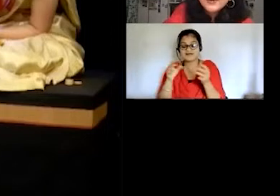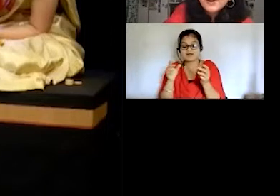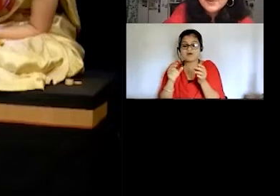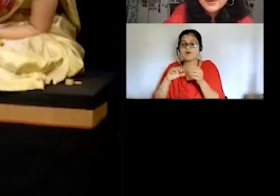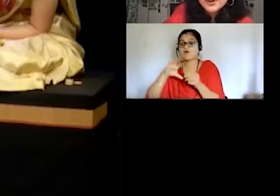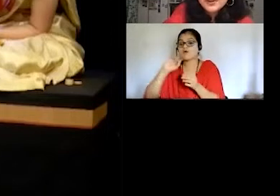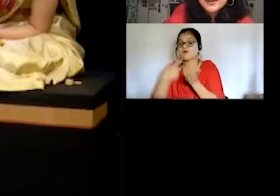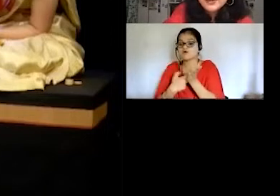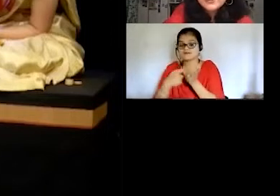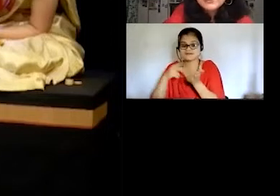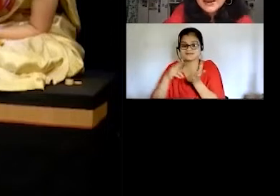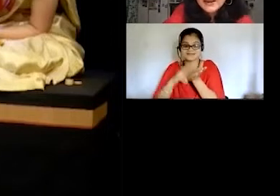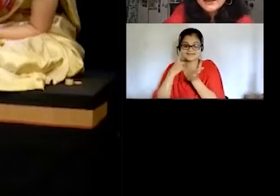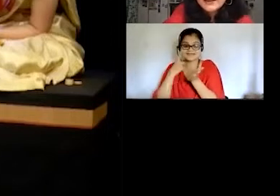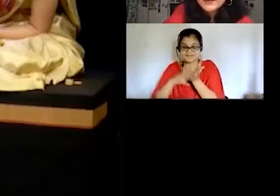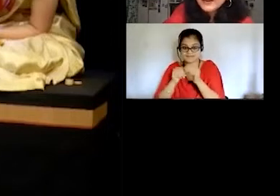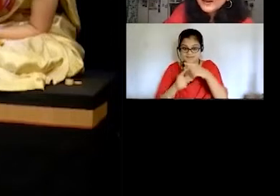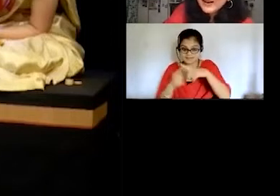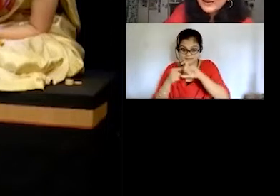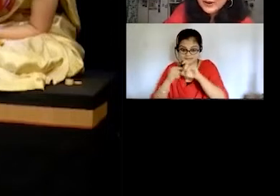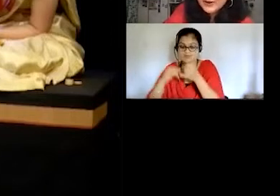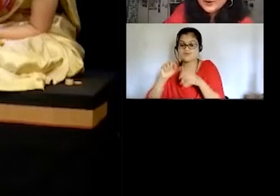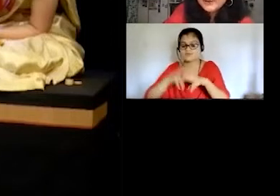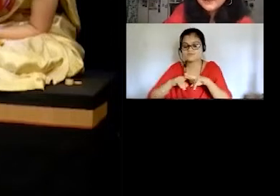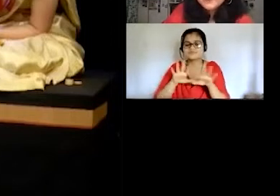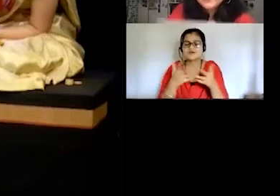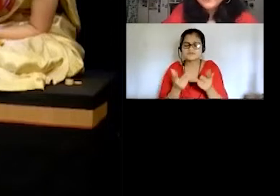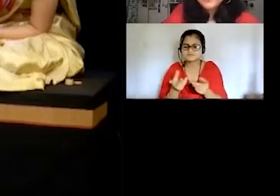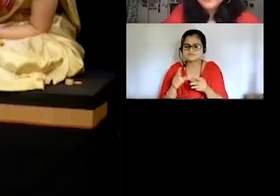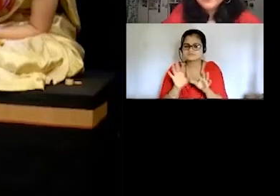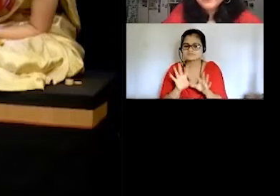the composition its identity and recall.